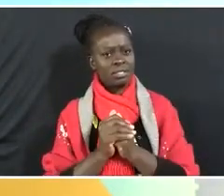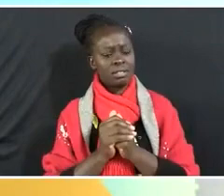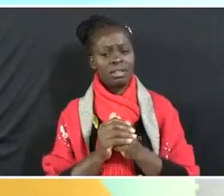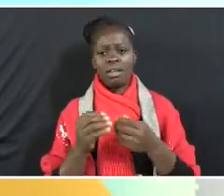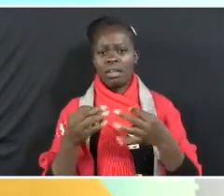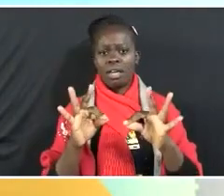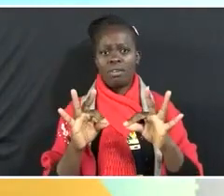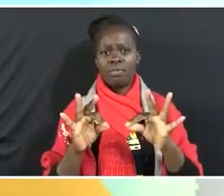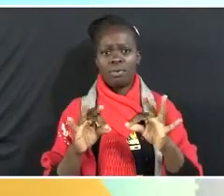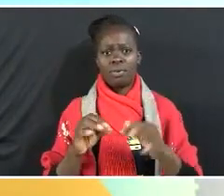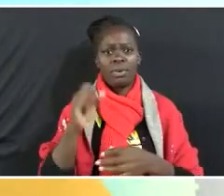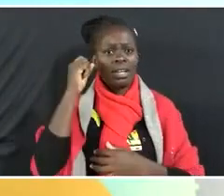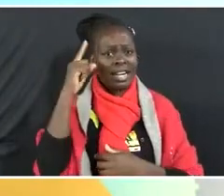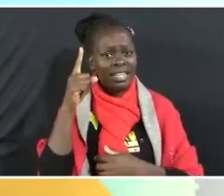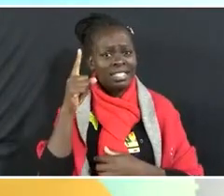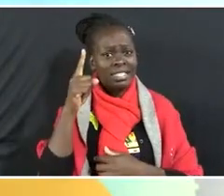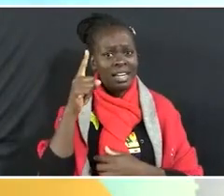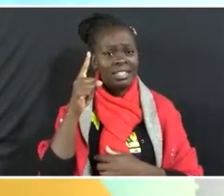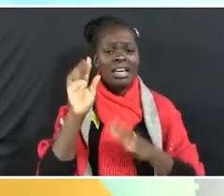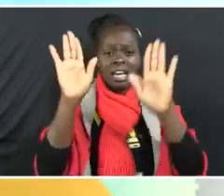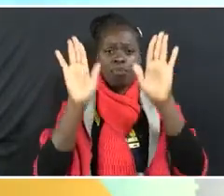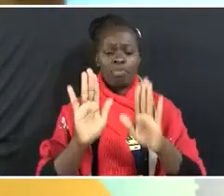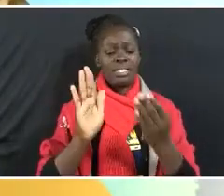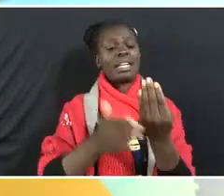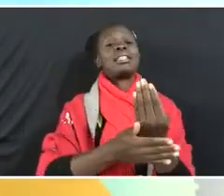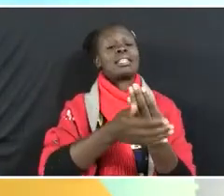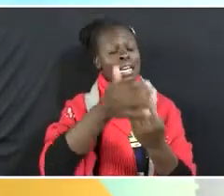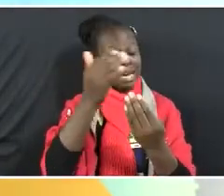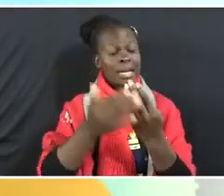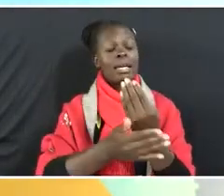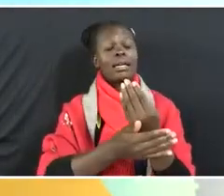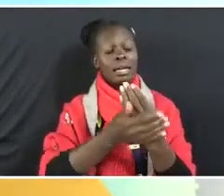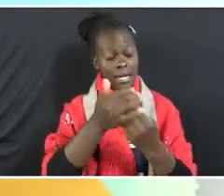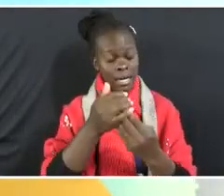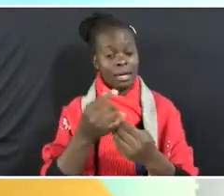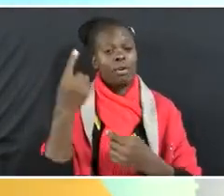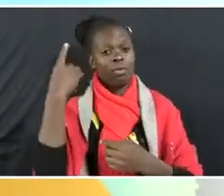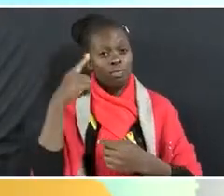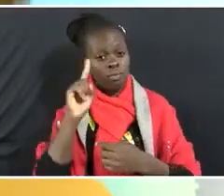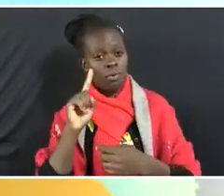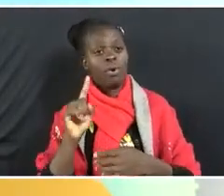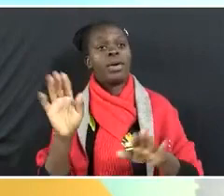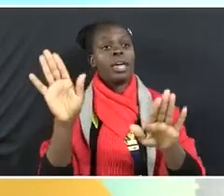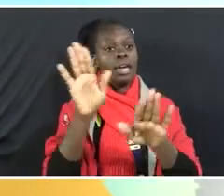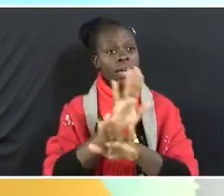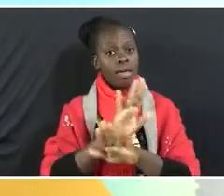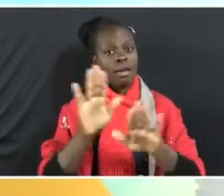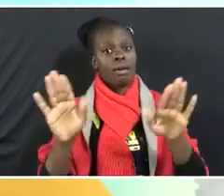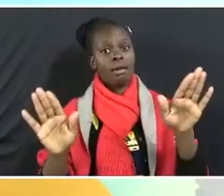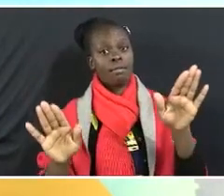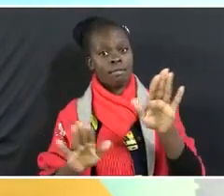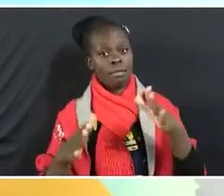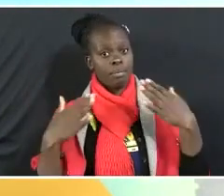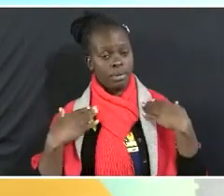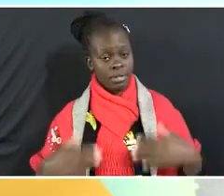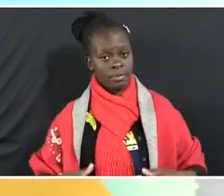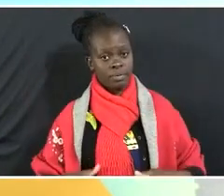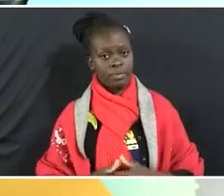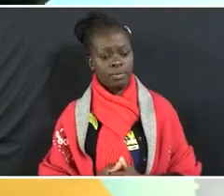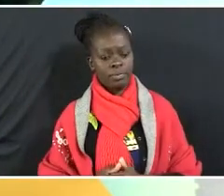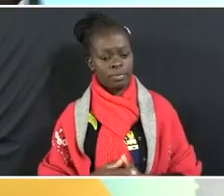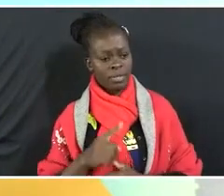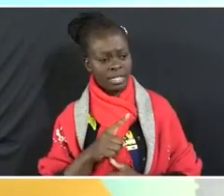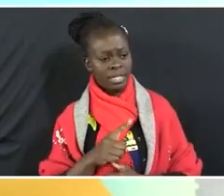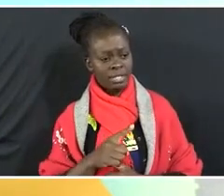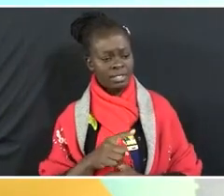we learned to take care of each other, we would spend very little time arguing about so many things. If